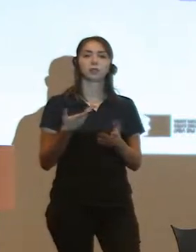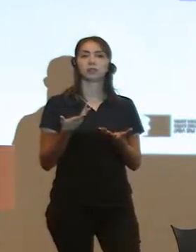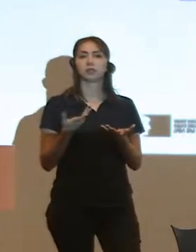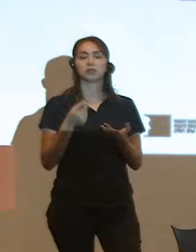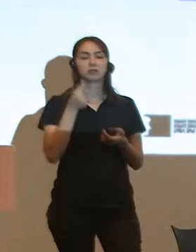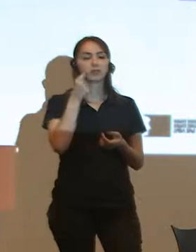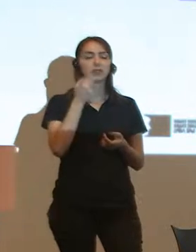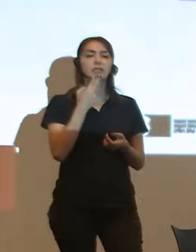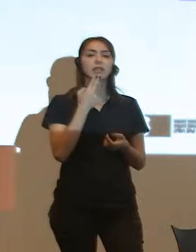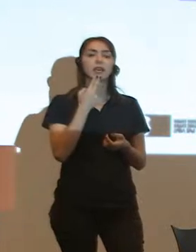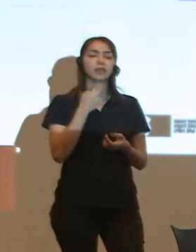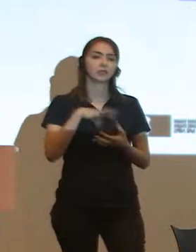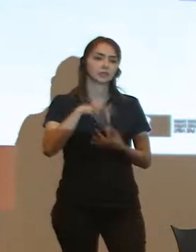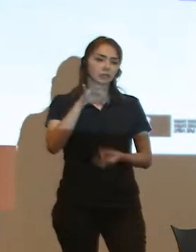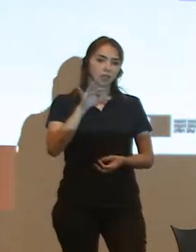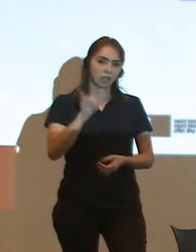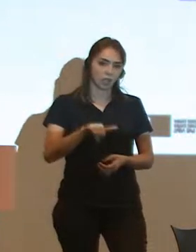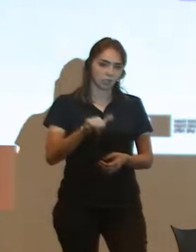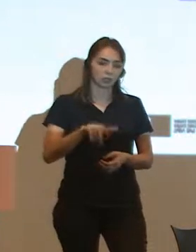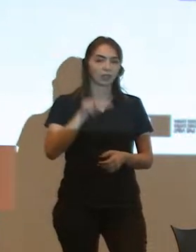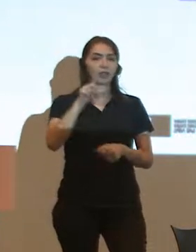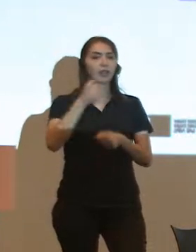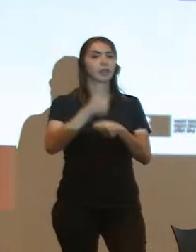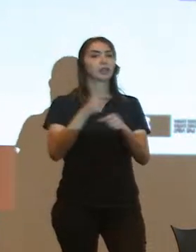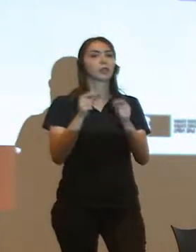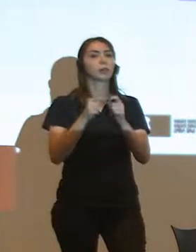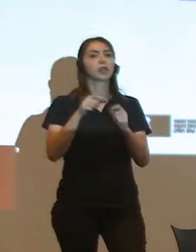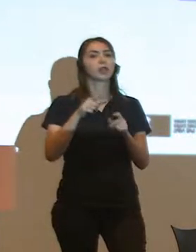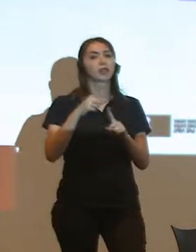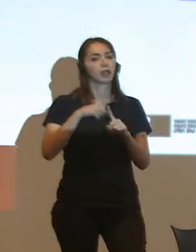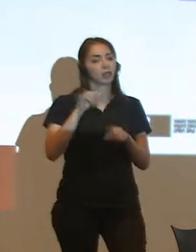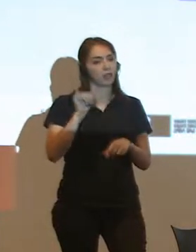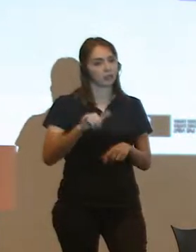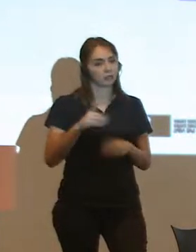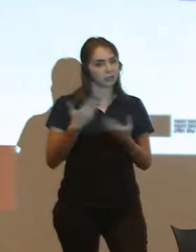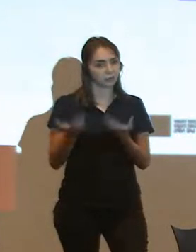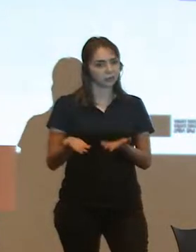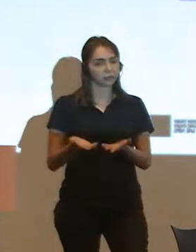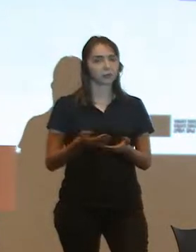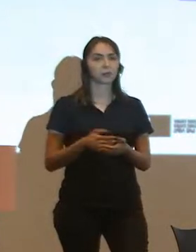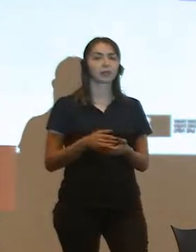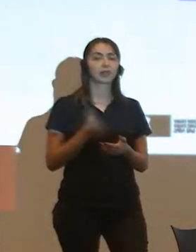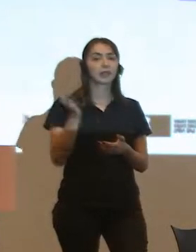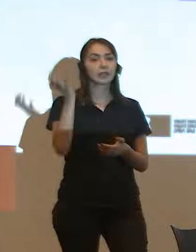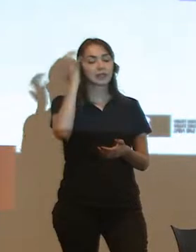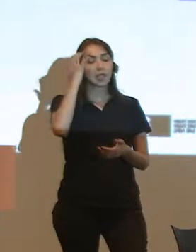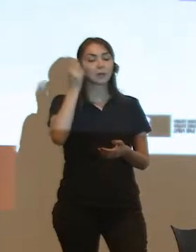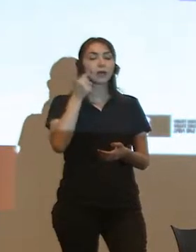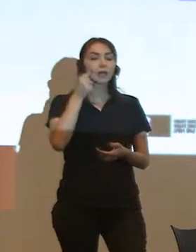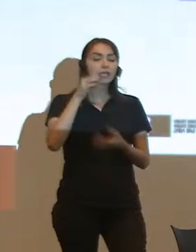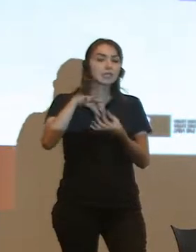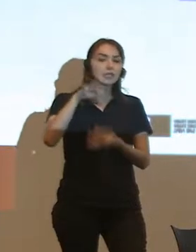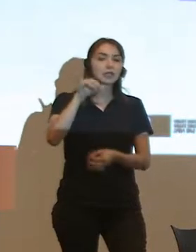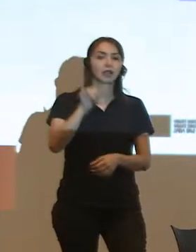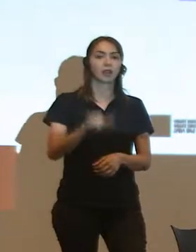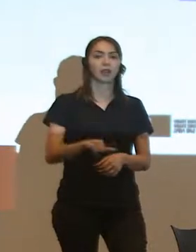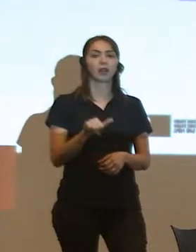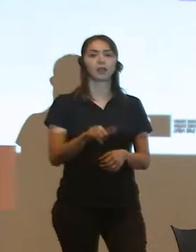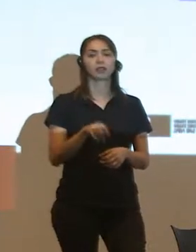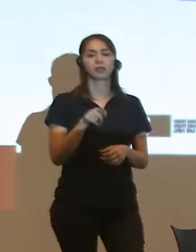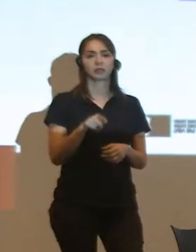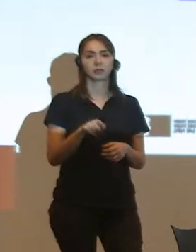rights let's say which are fundamental rights in human rights are not acceptable so there is a direct